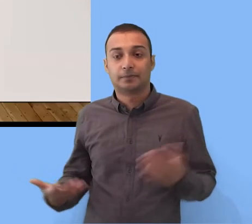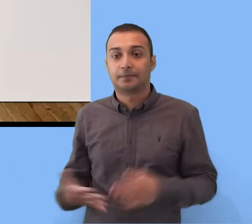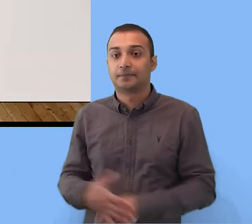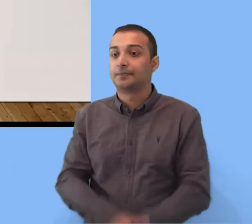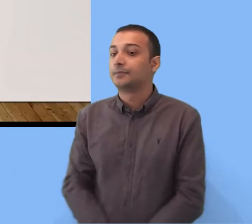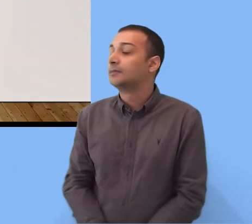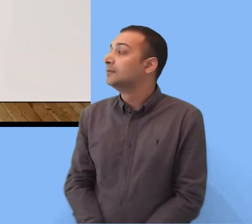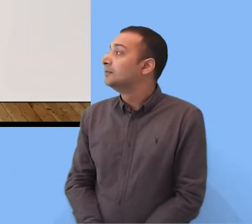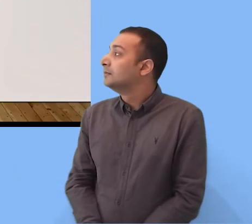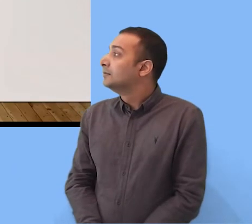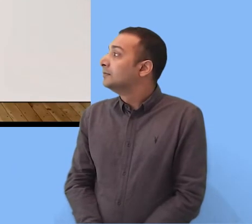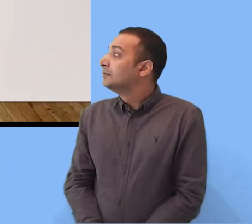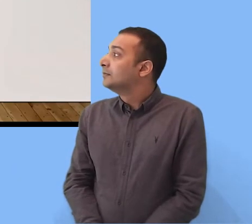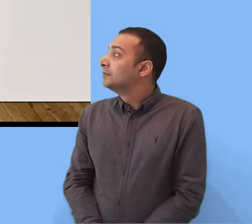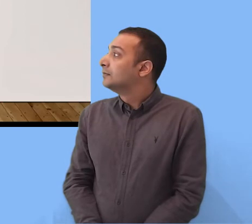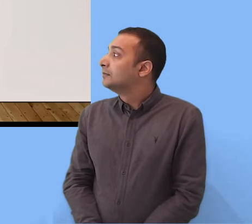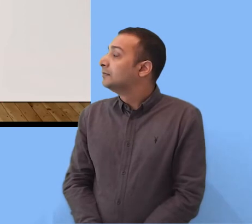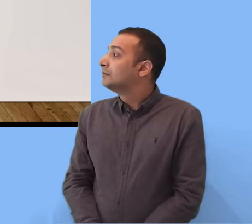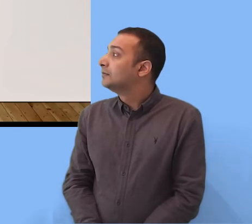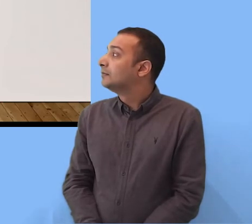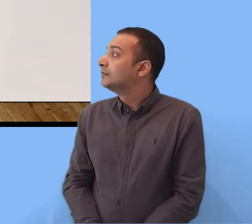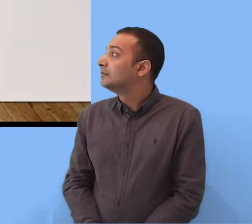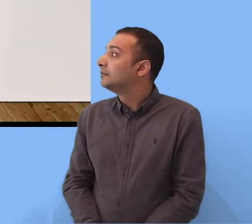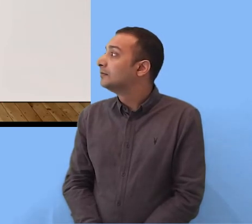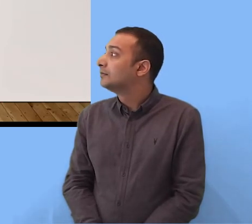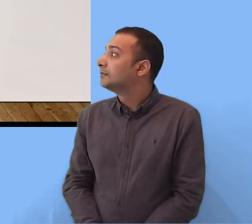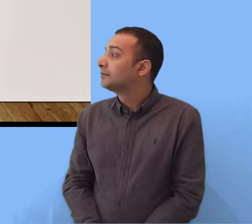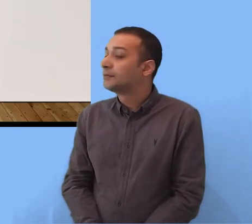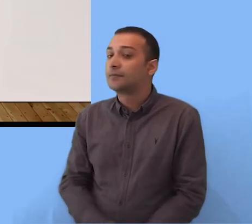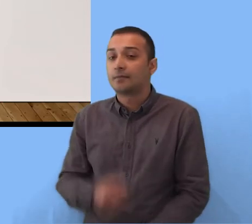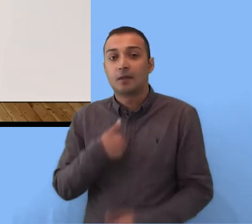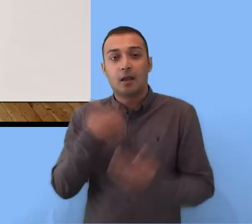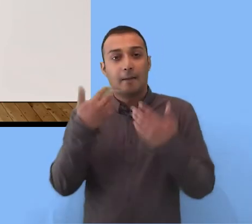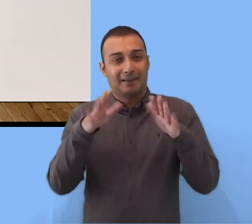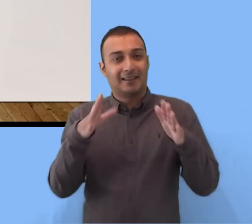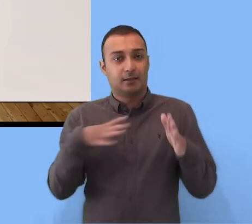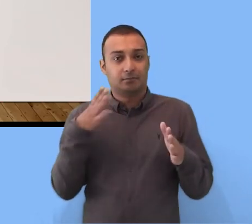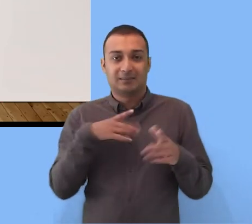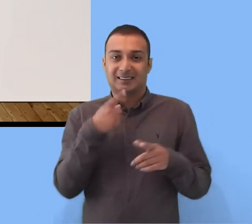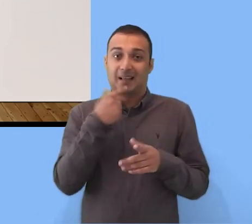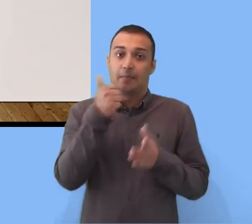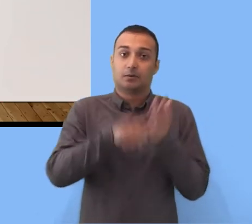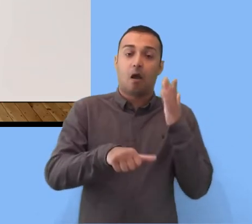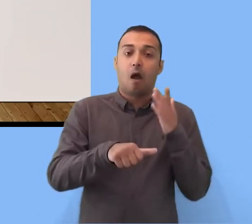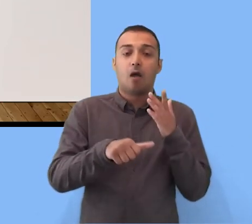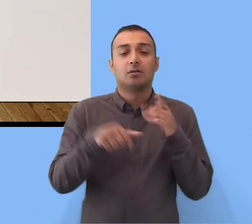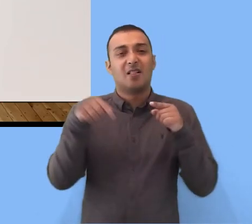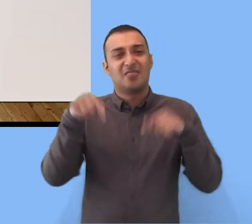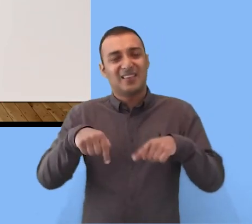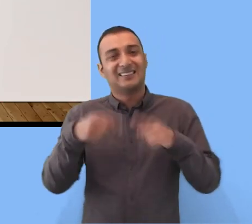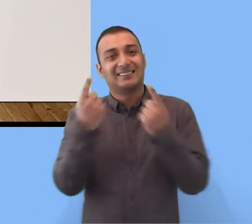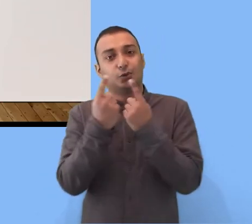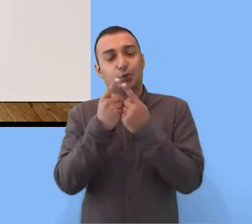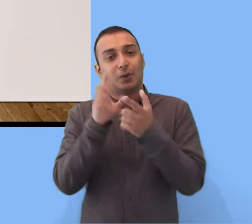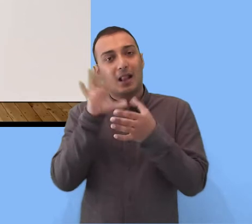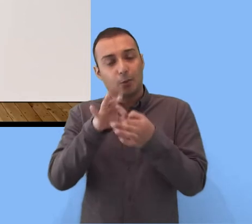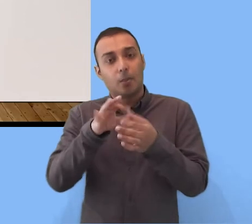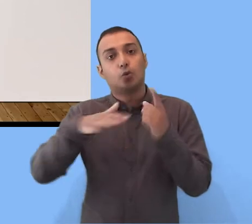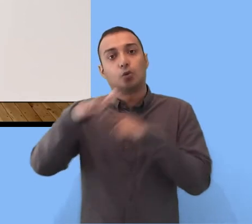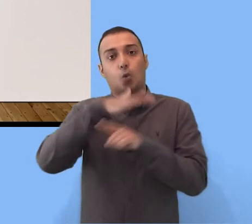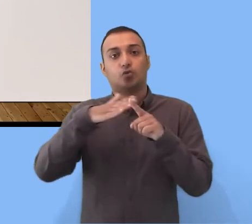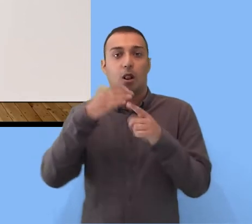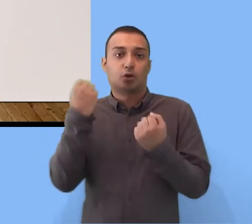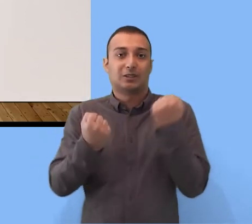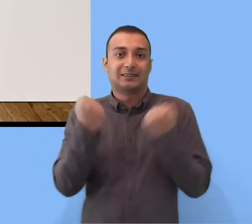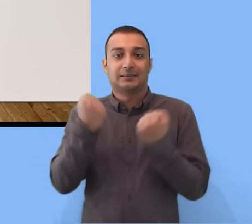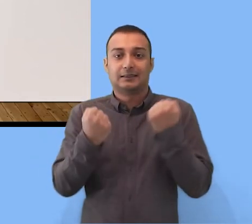I said at the very beginning, and I'm coming back to it at the very end, that I think this is an issue of social justice. And this picture on the screen, which